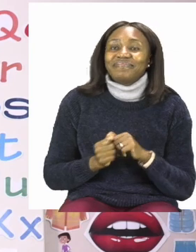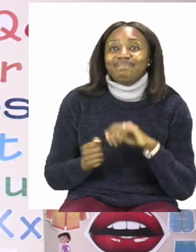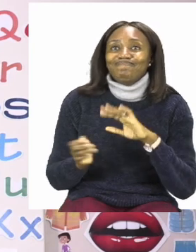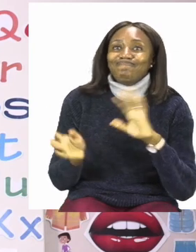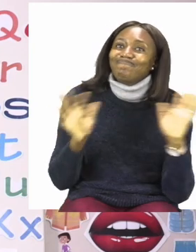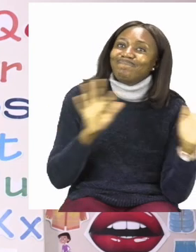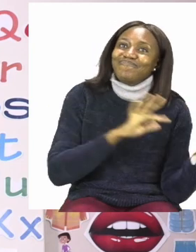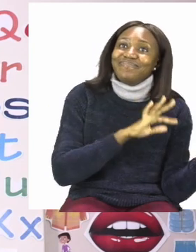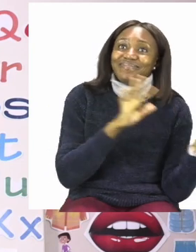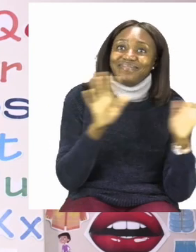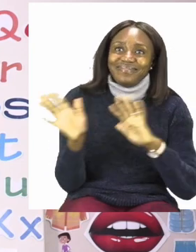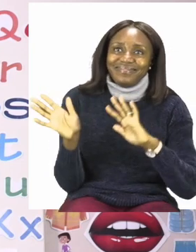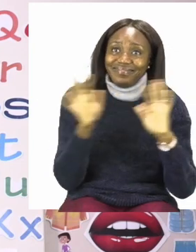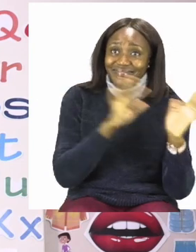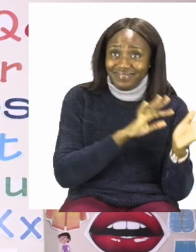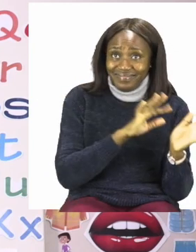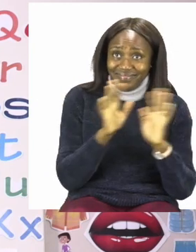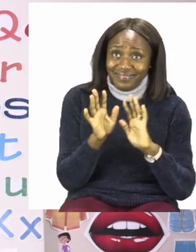Goodbye,